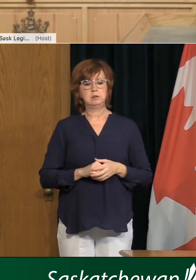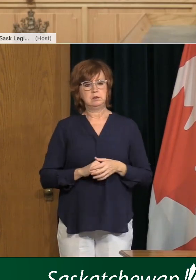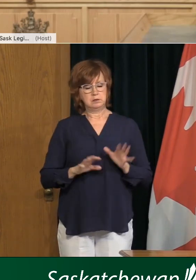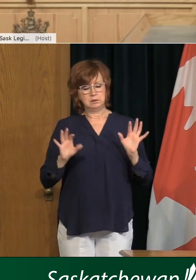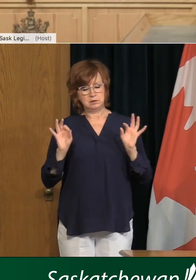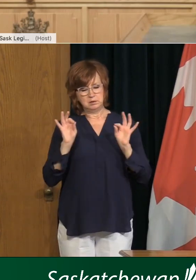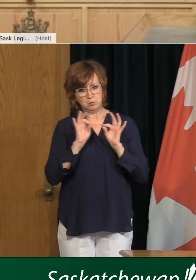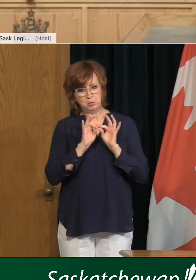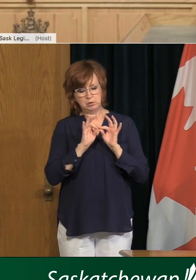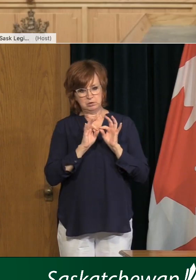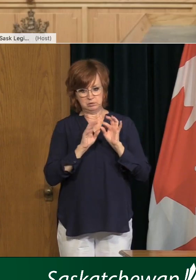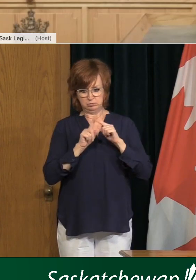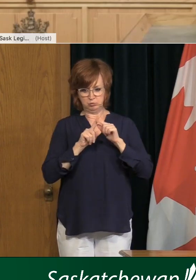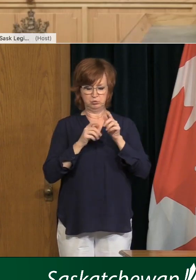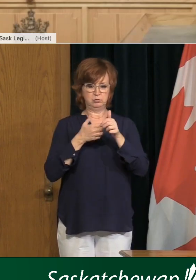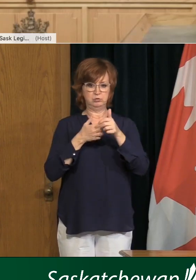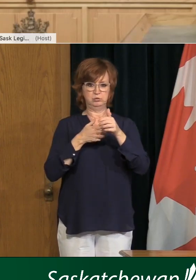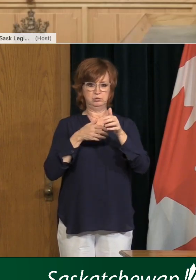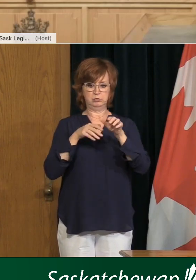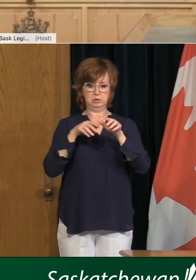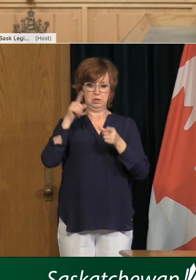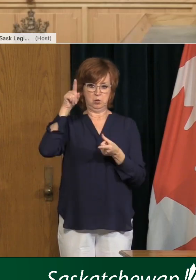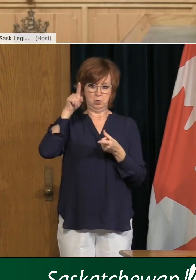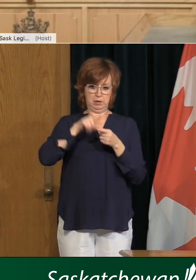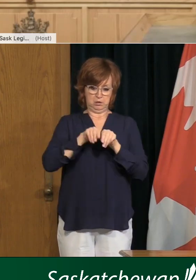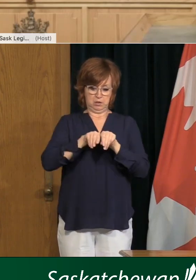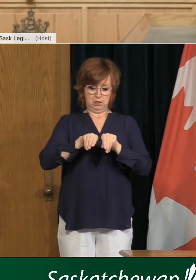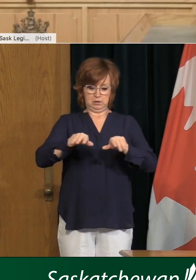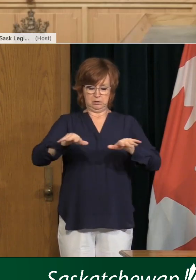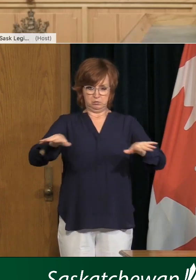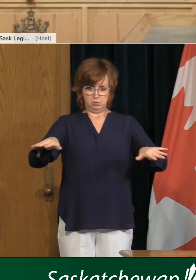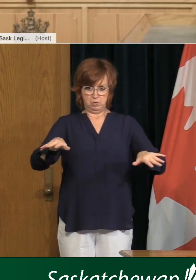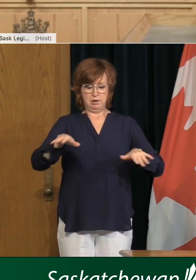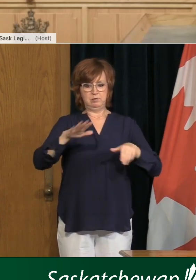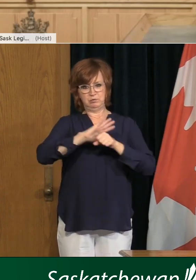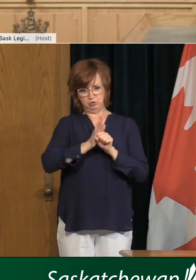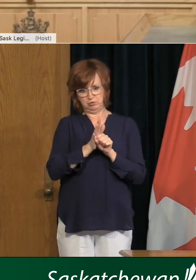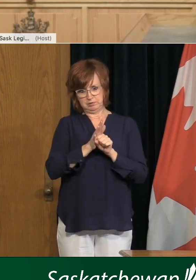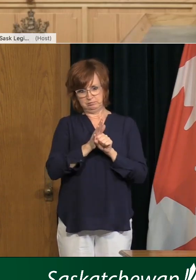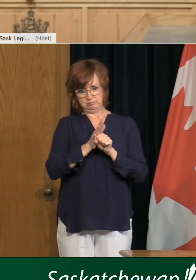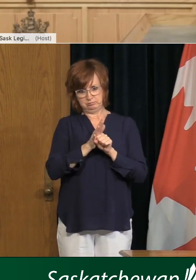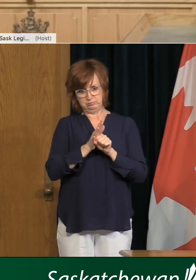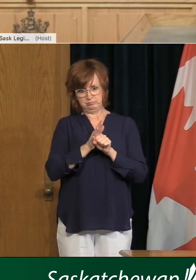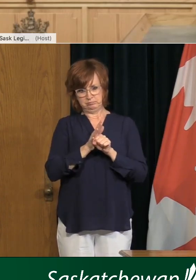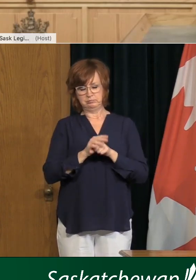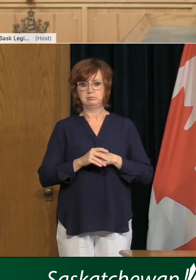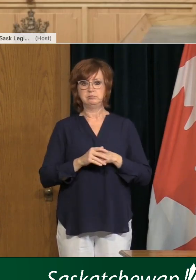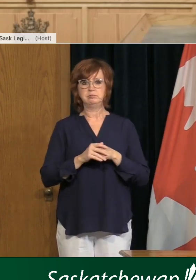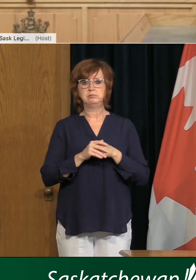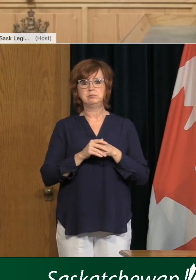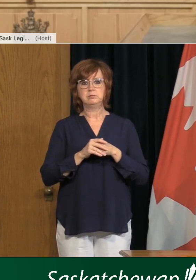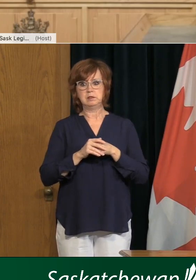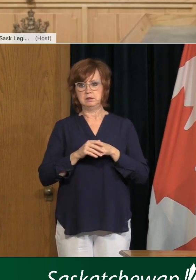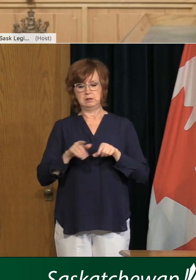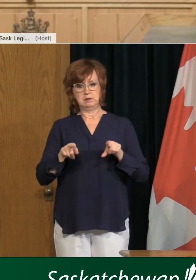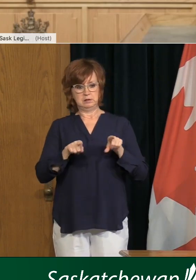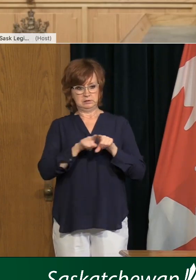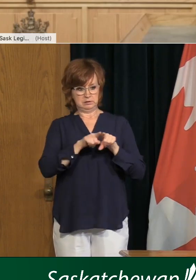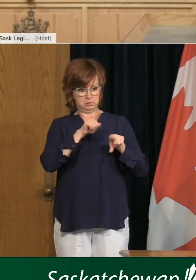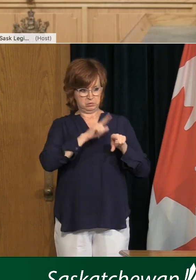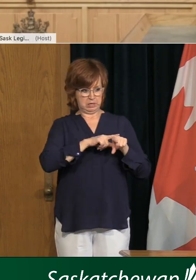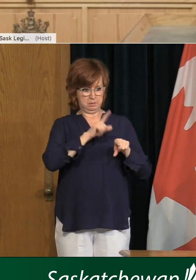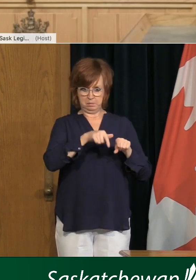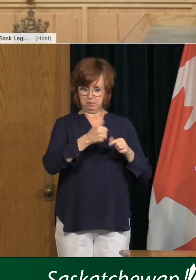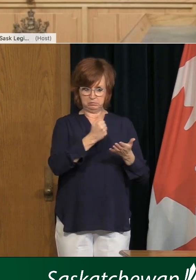community transmission of COVID-19, but then also to meet the projected needs of people with